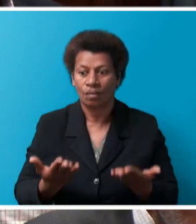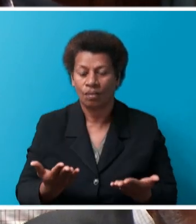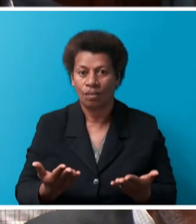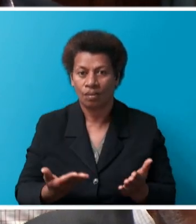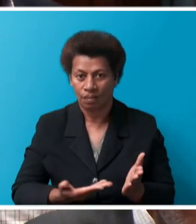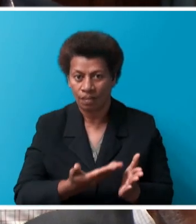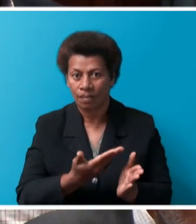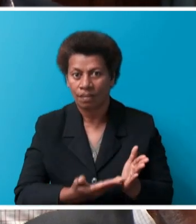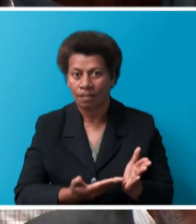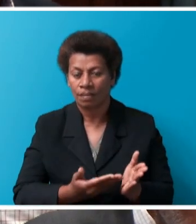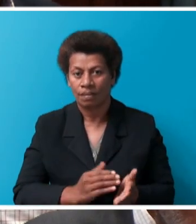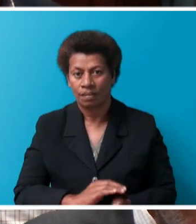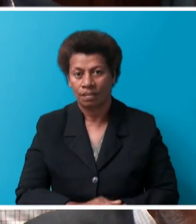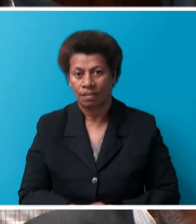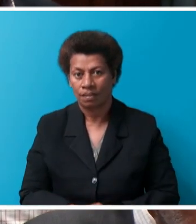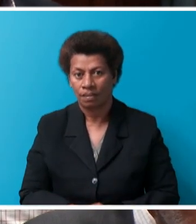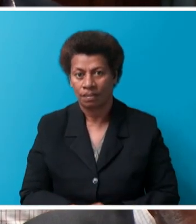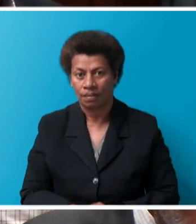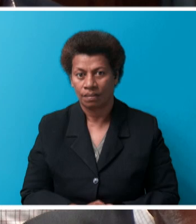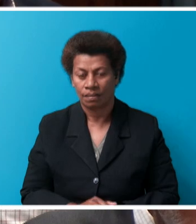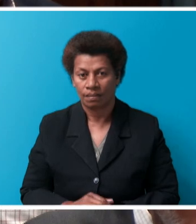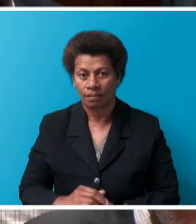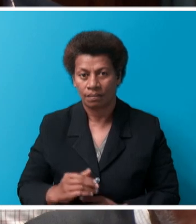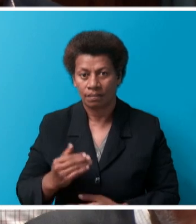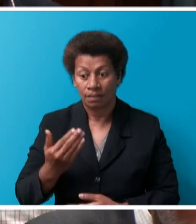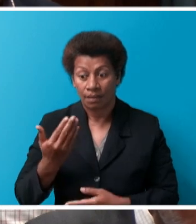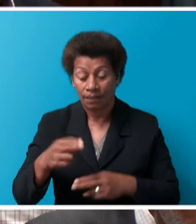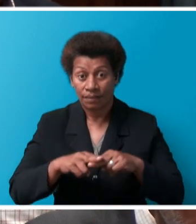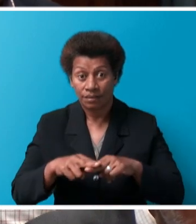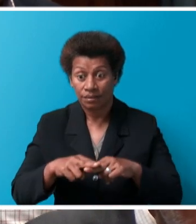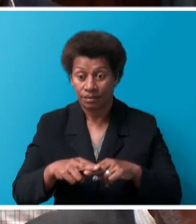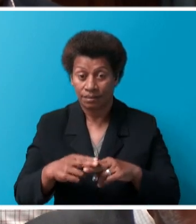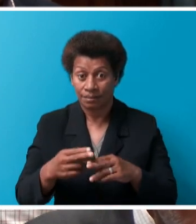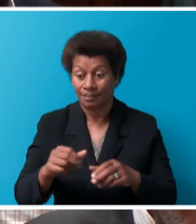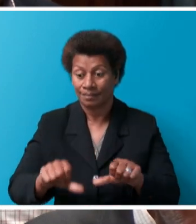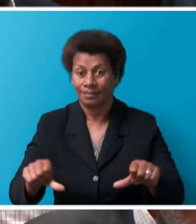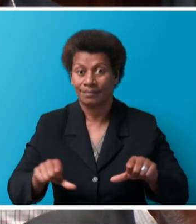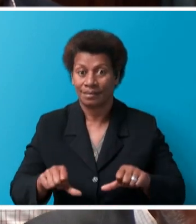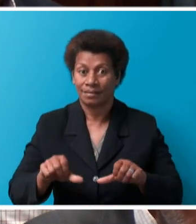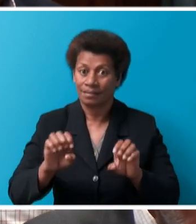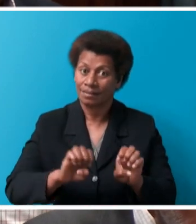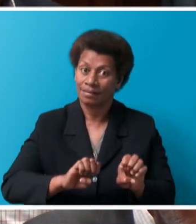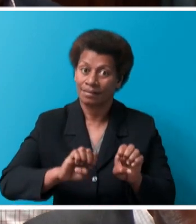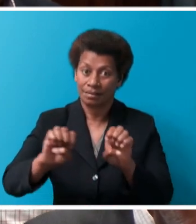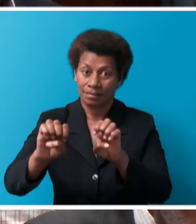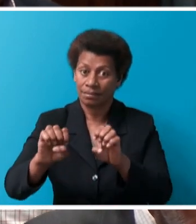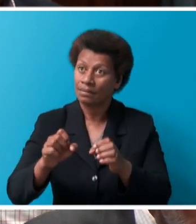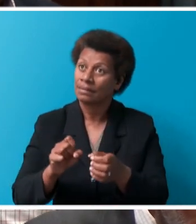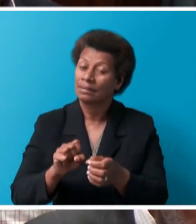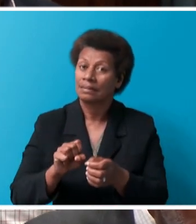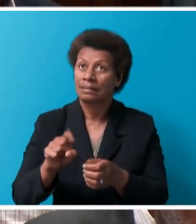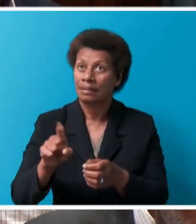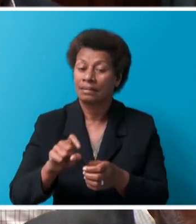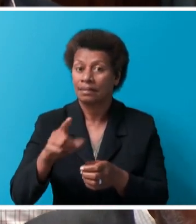Over the past 2 years, Fiji's agricultural exports have surged from